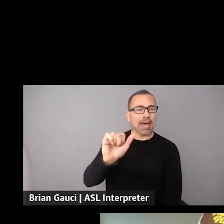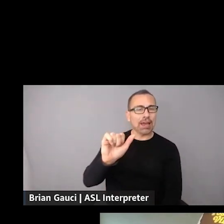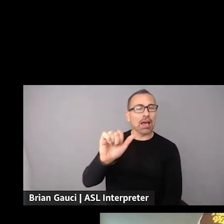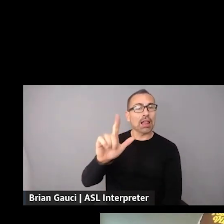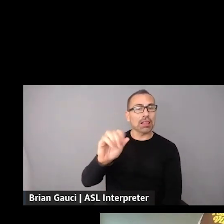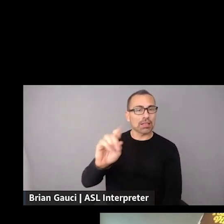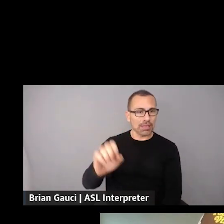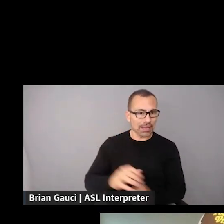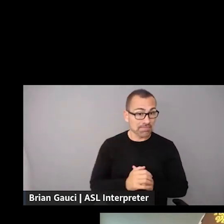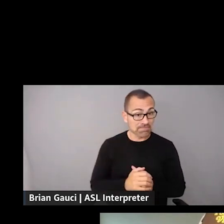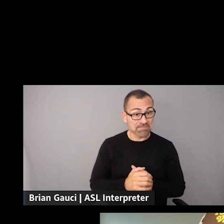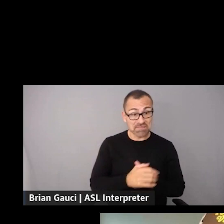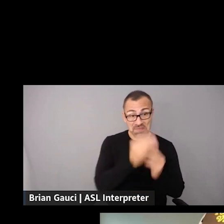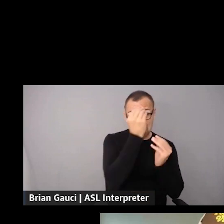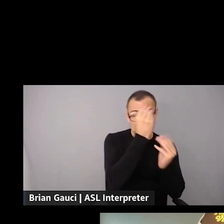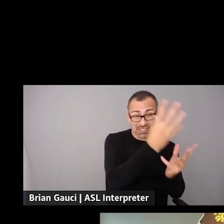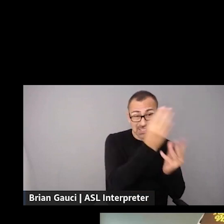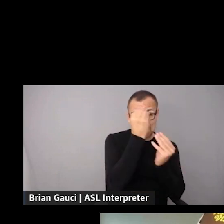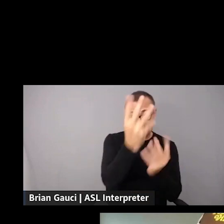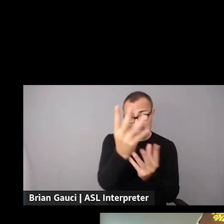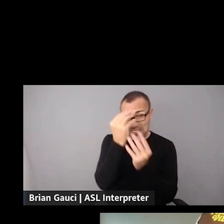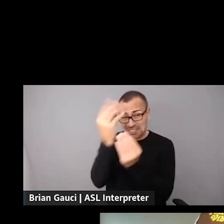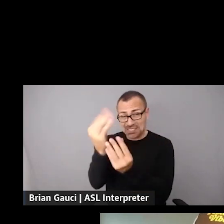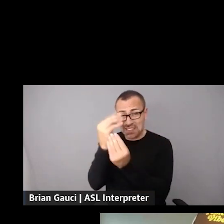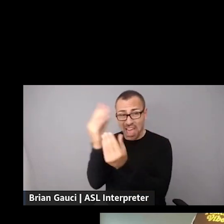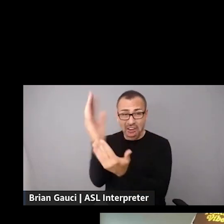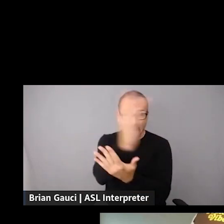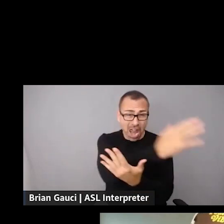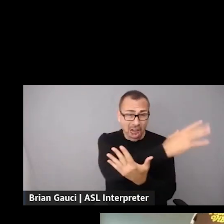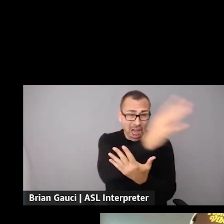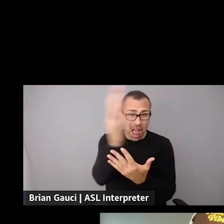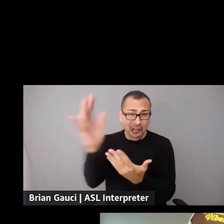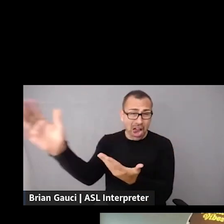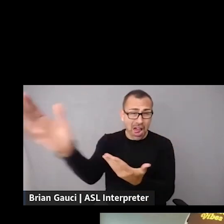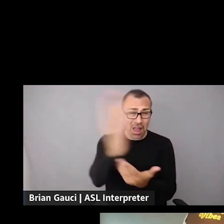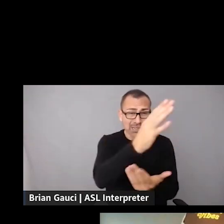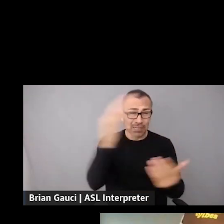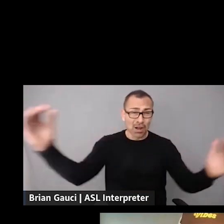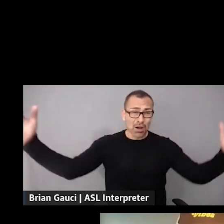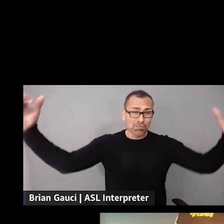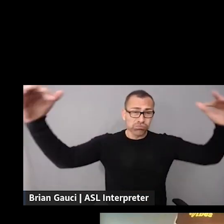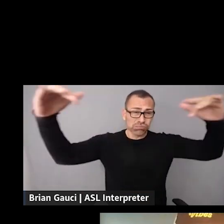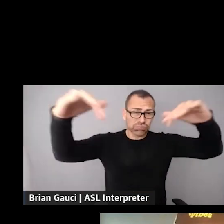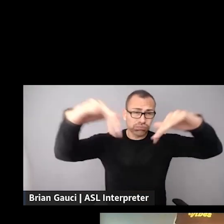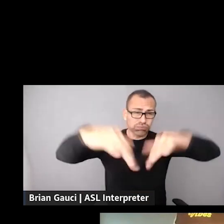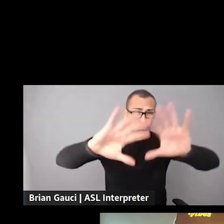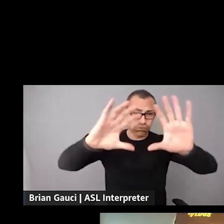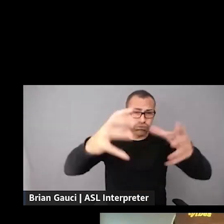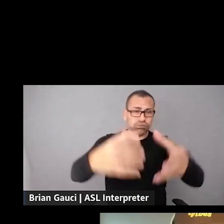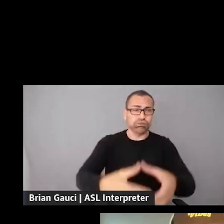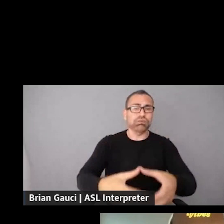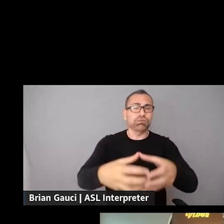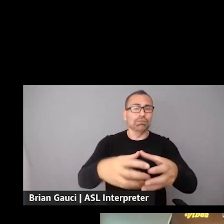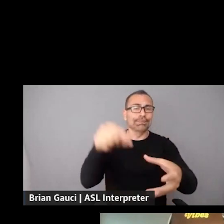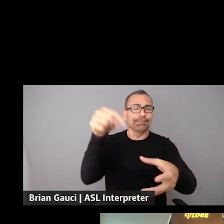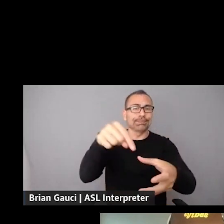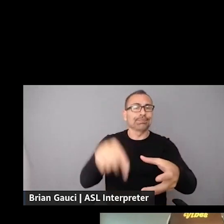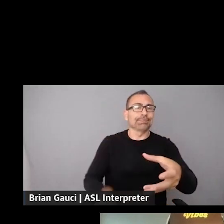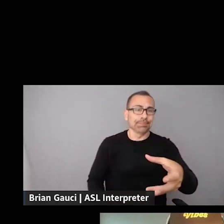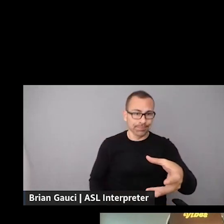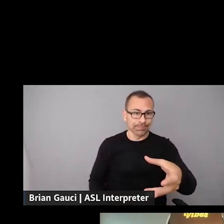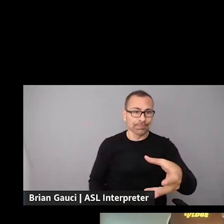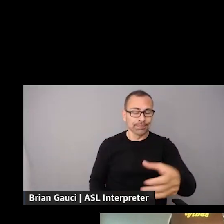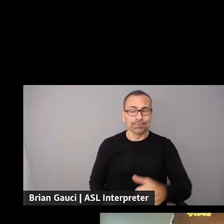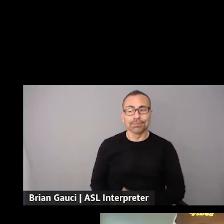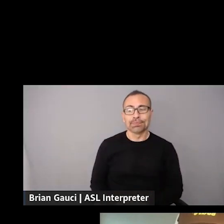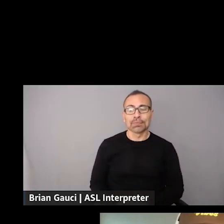could be coming from a broad variety of different streams, different originating points all together,